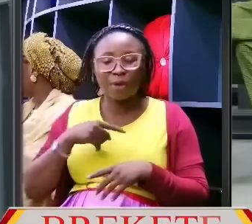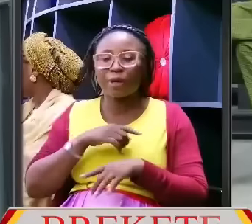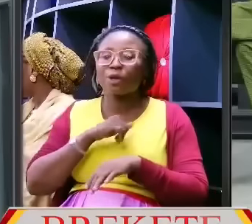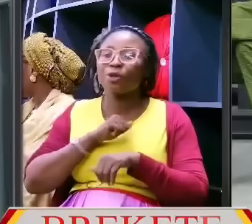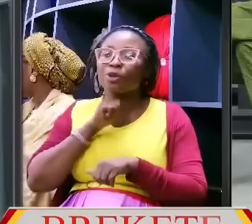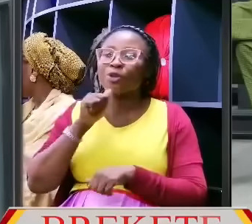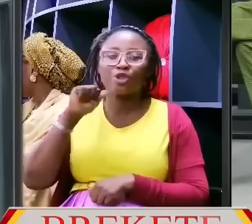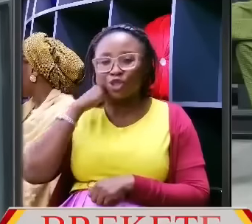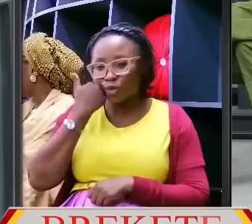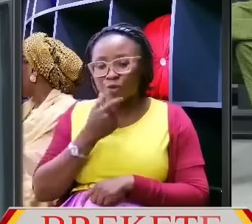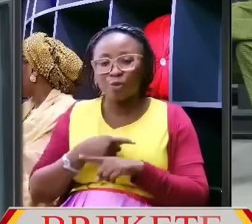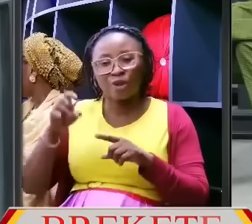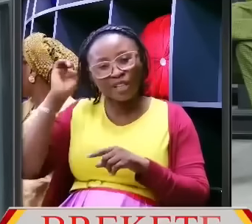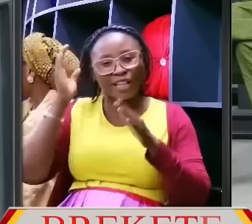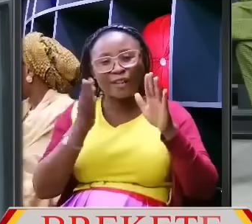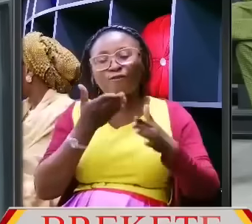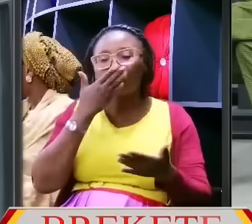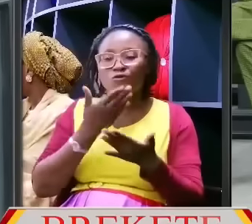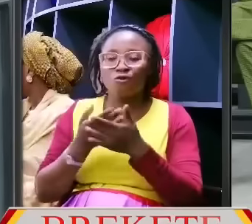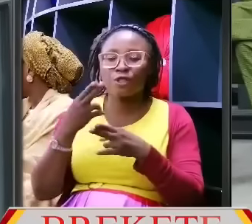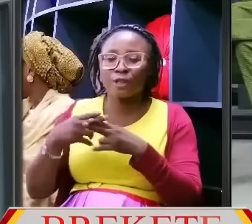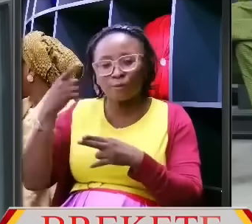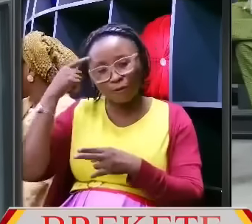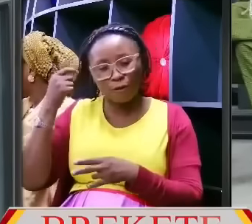me. Anybody will see me.